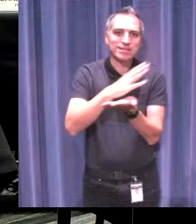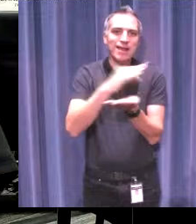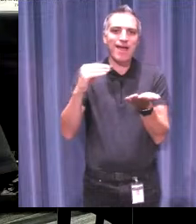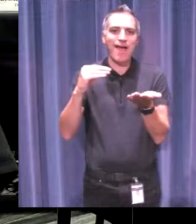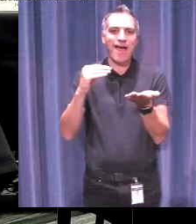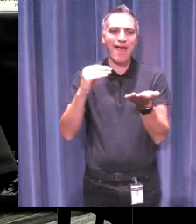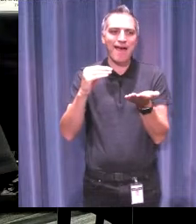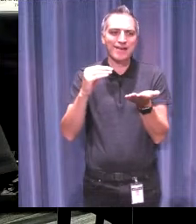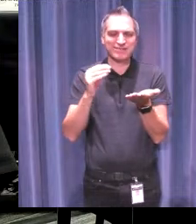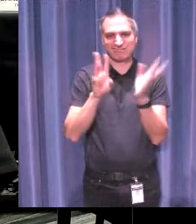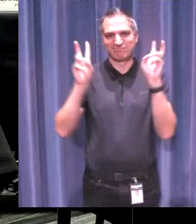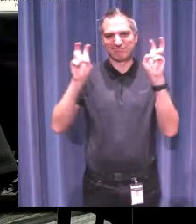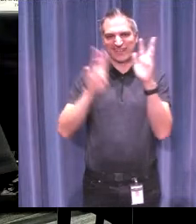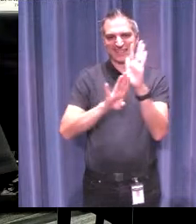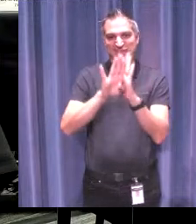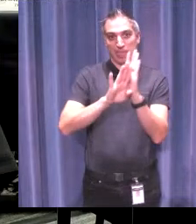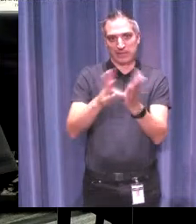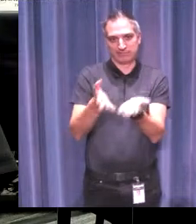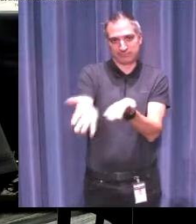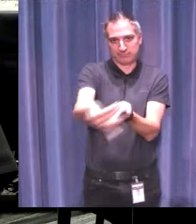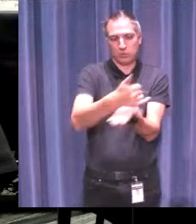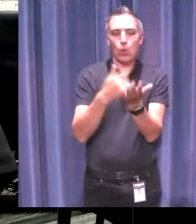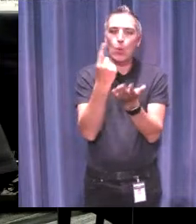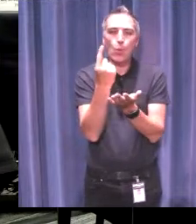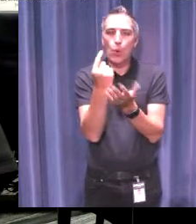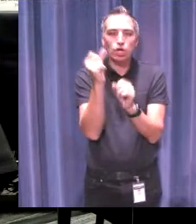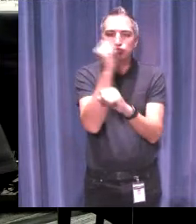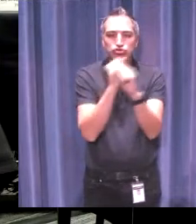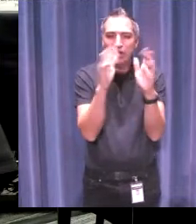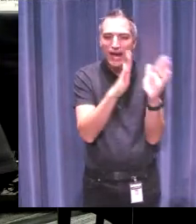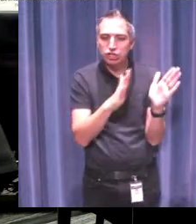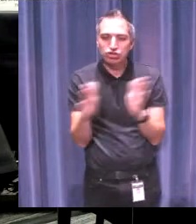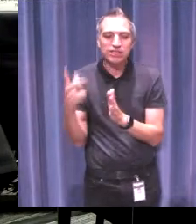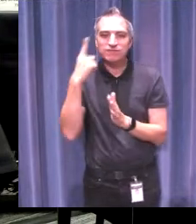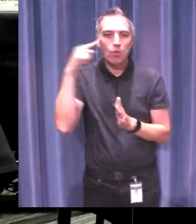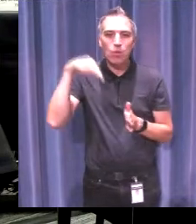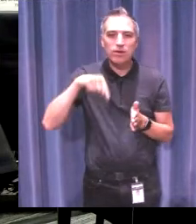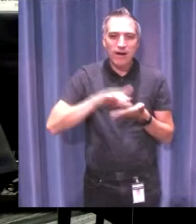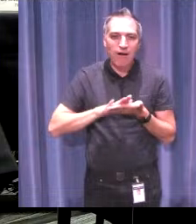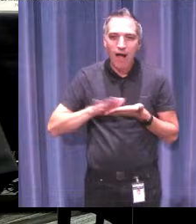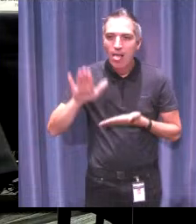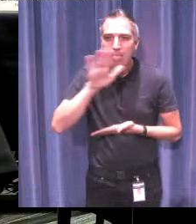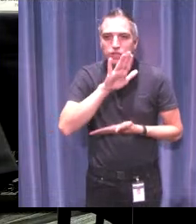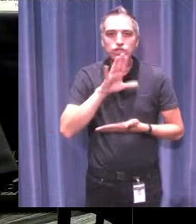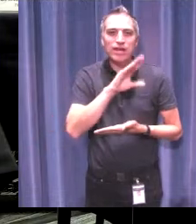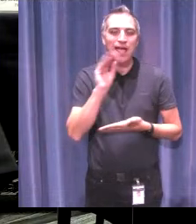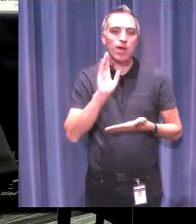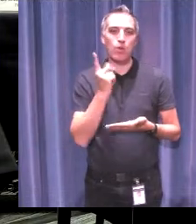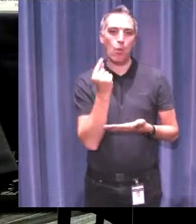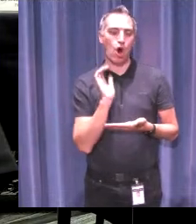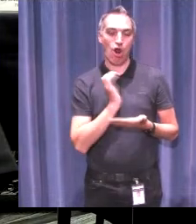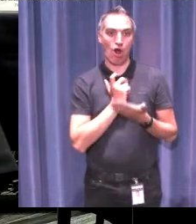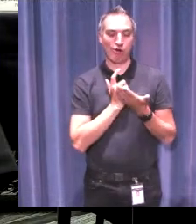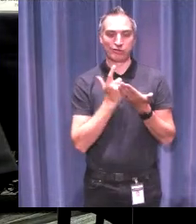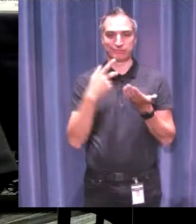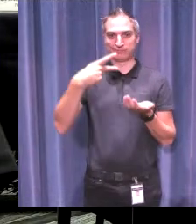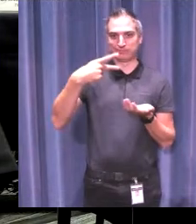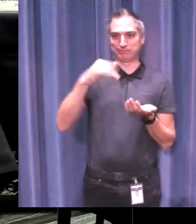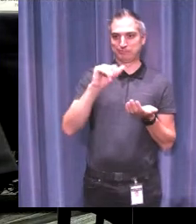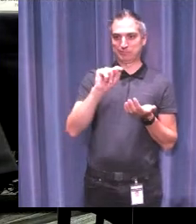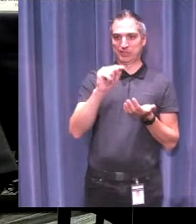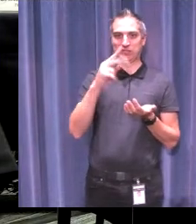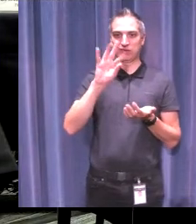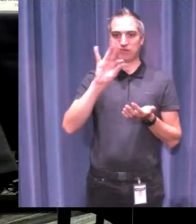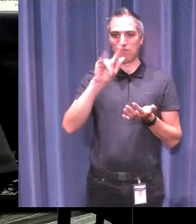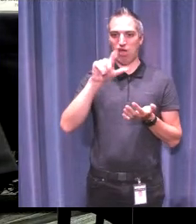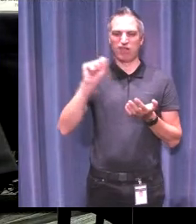about what are the fundraising strategies for the college, and what are pitfalls, what are challenges, because